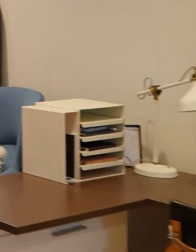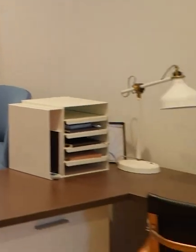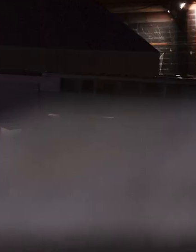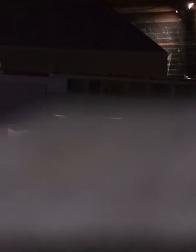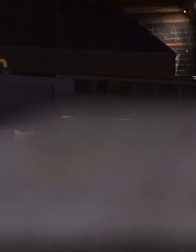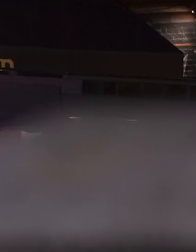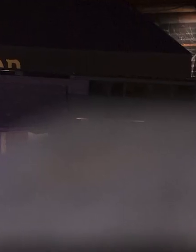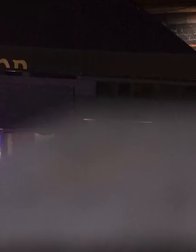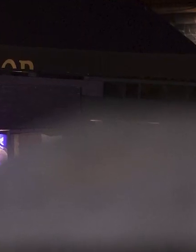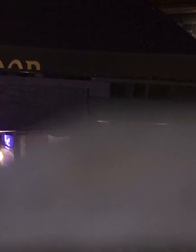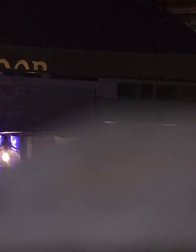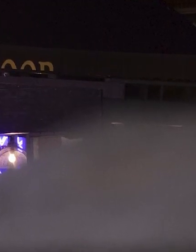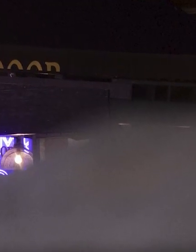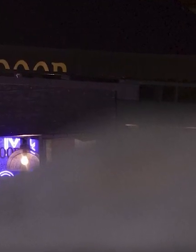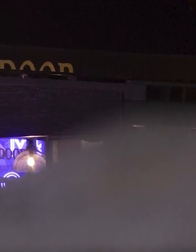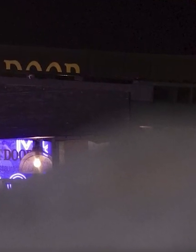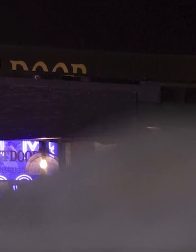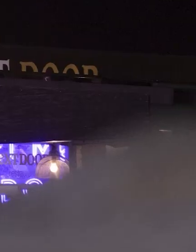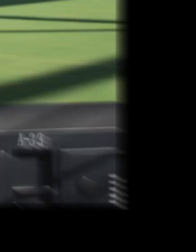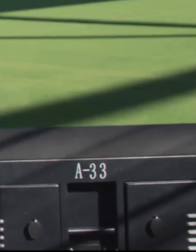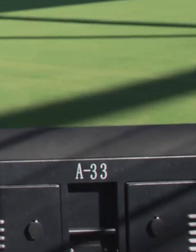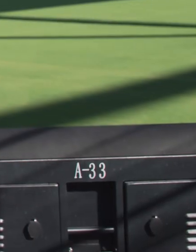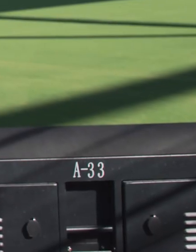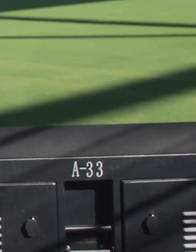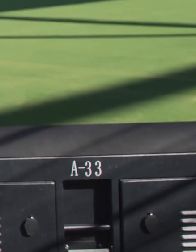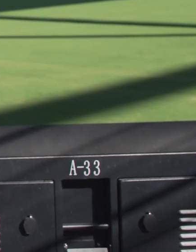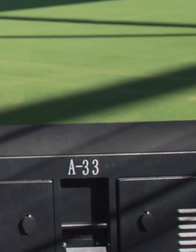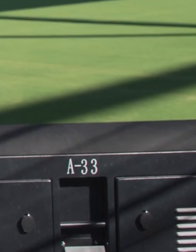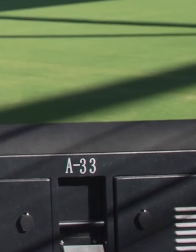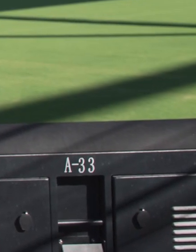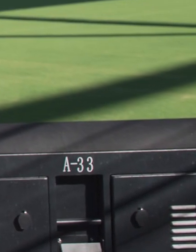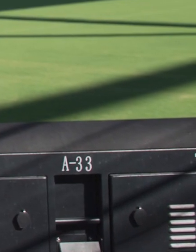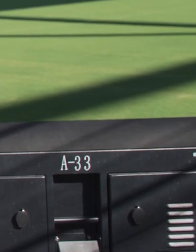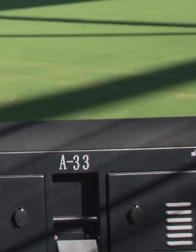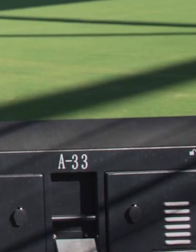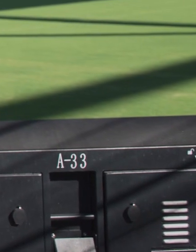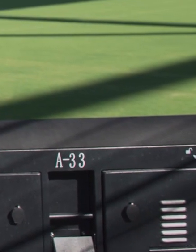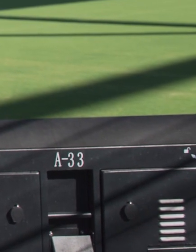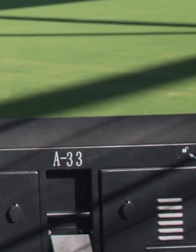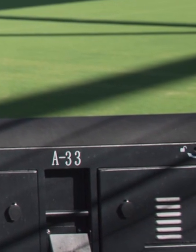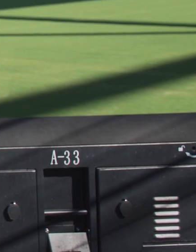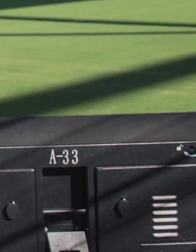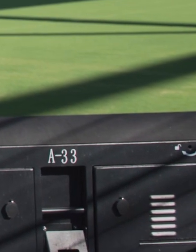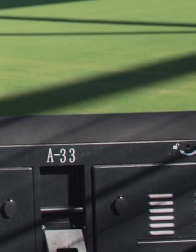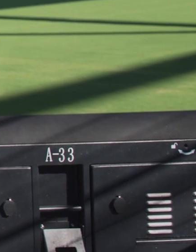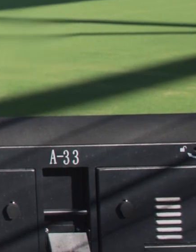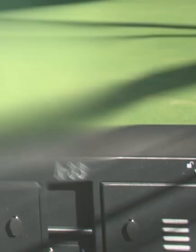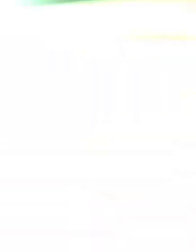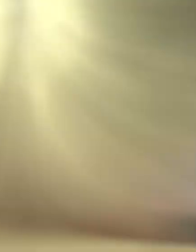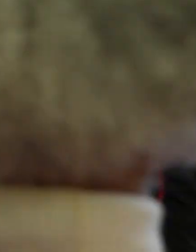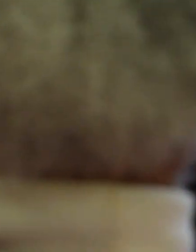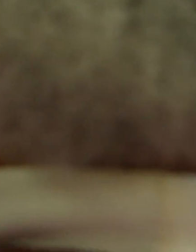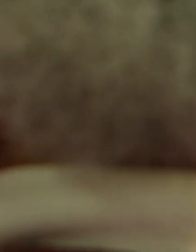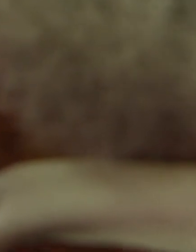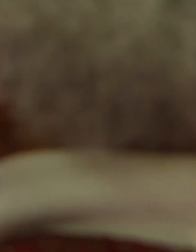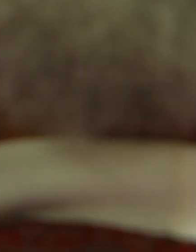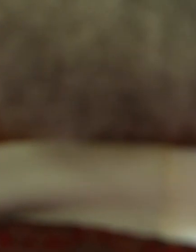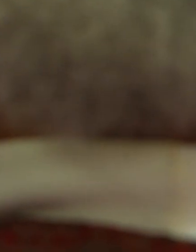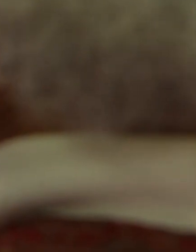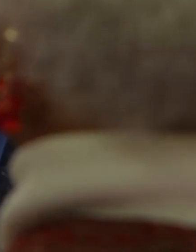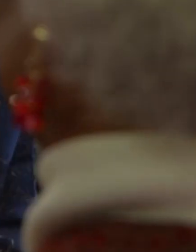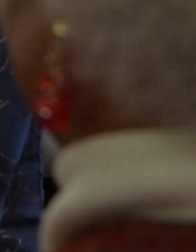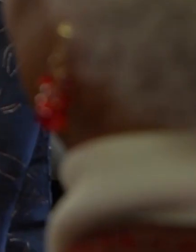It's the soul of the district, and that's what keeping a promise looks like. But if you know